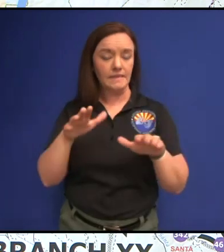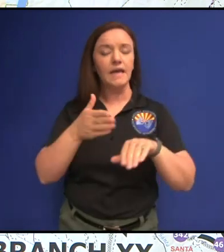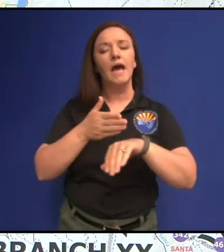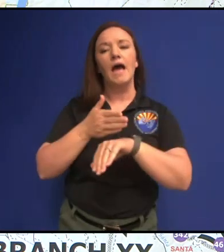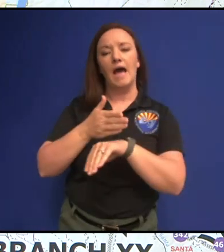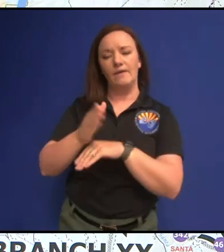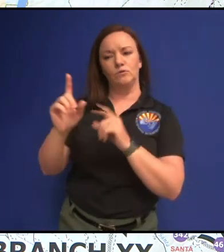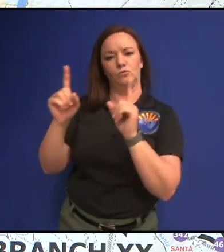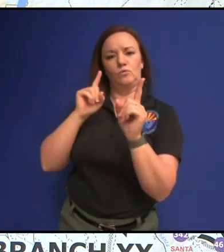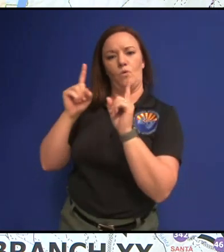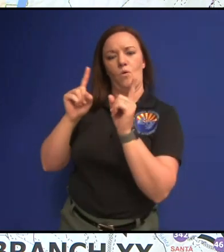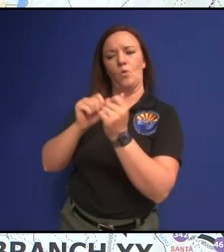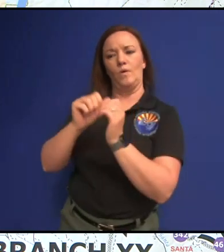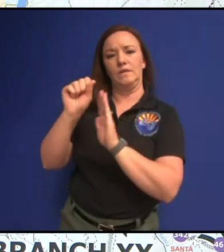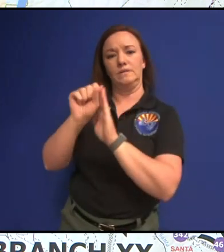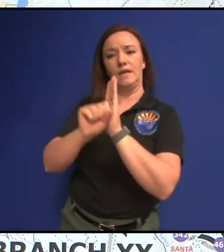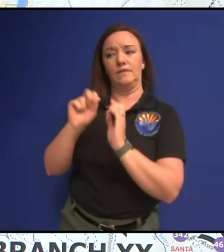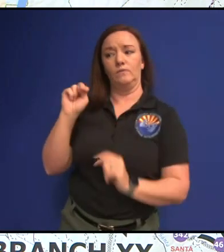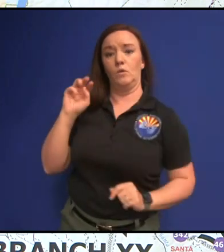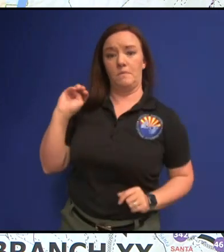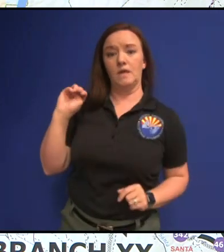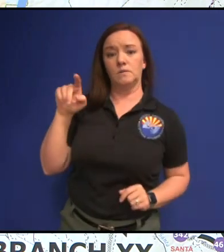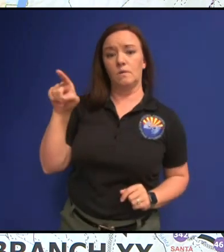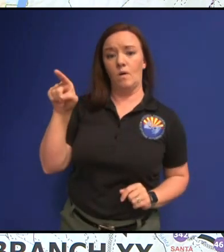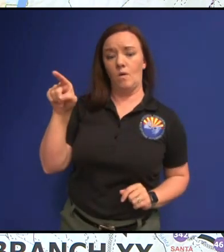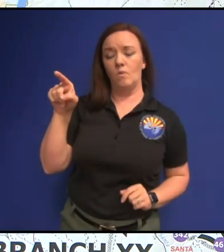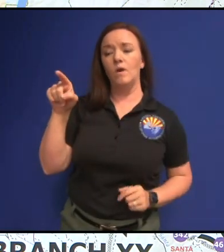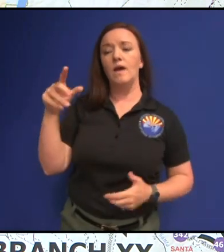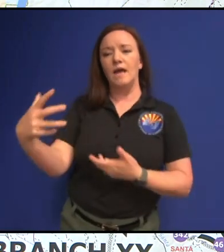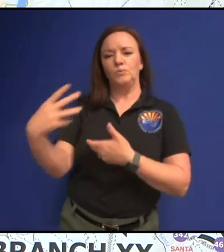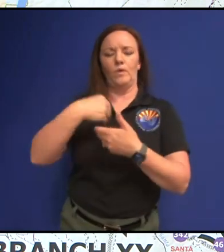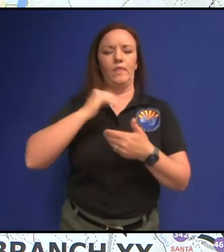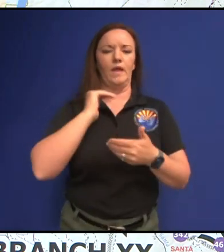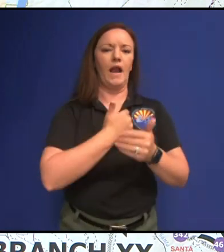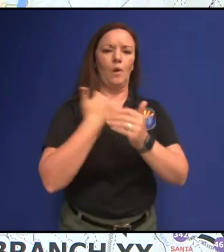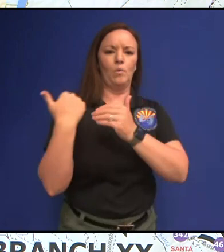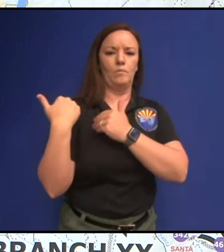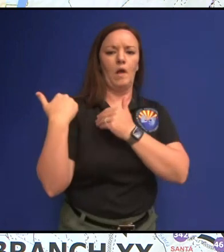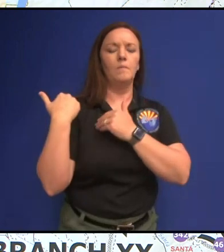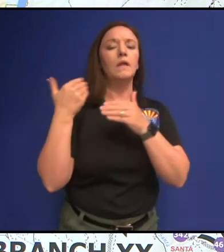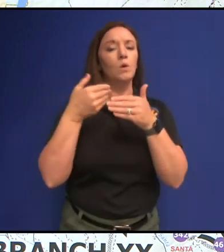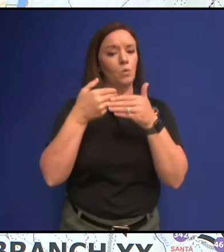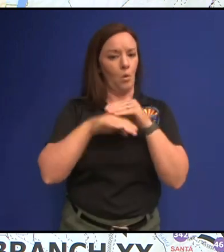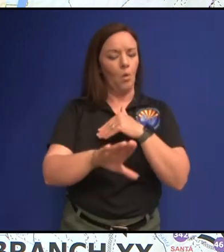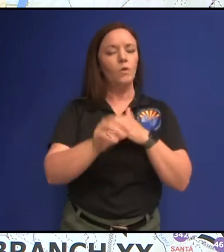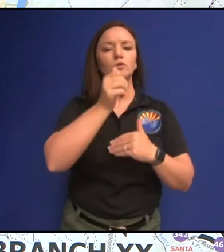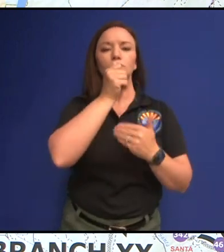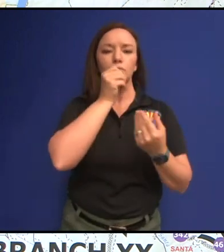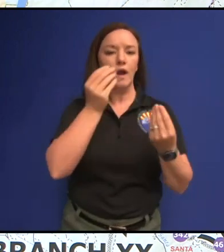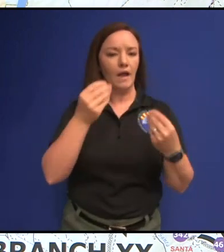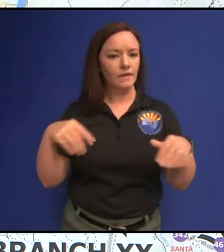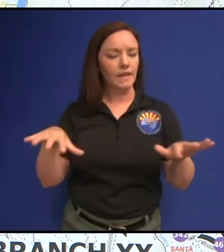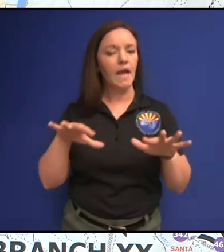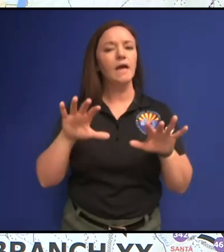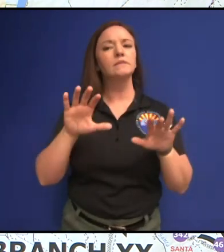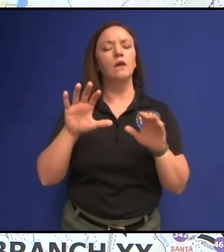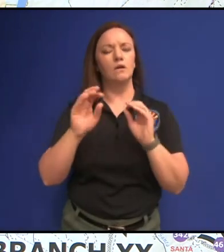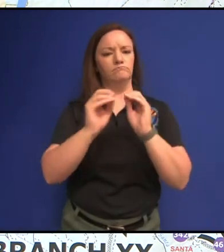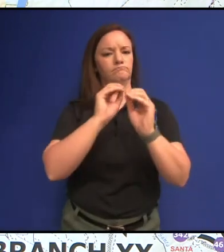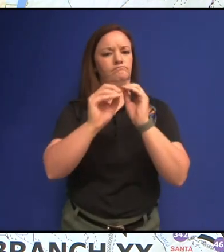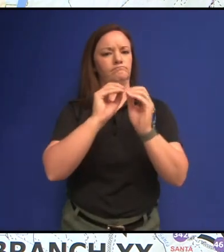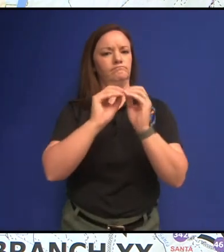Mexico. It's within the scope of our duties to be able to go onto those private lands and do the work that needs to be done to do that